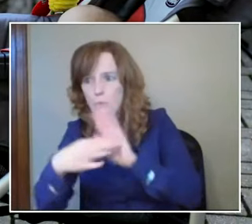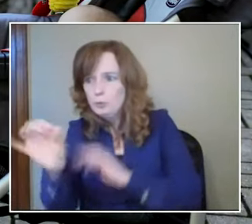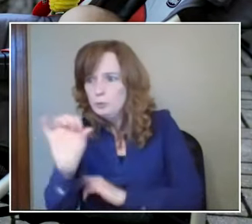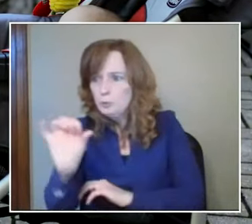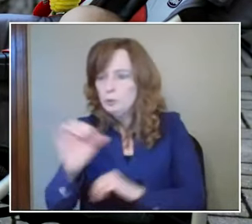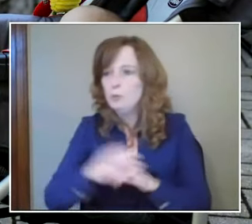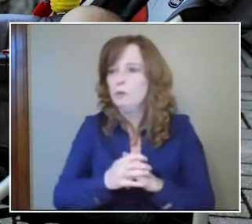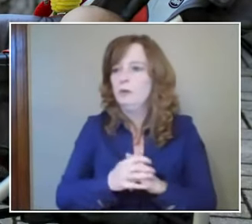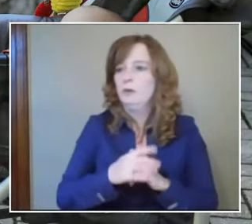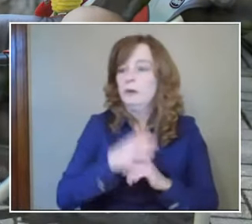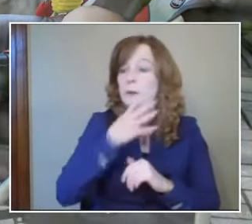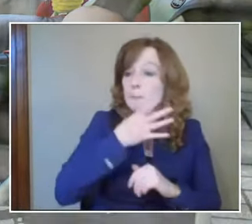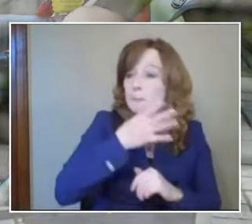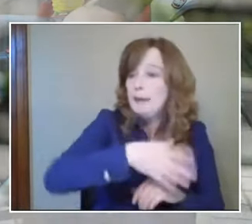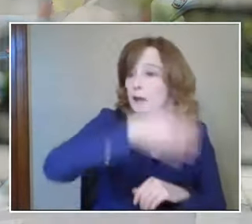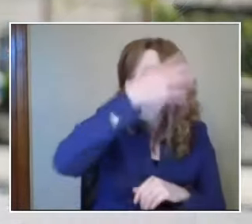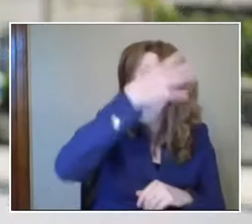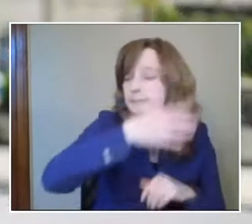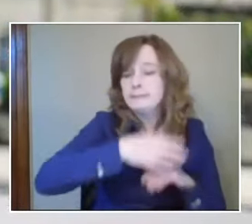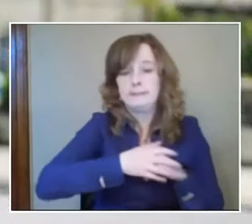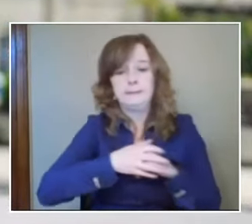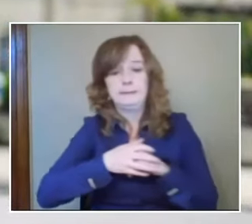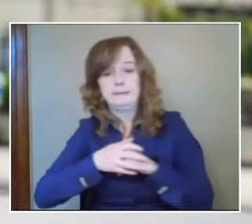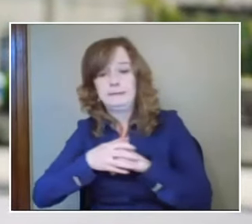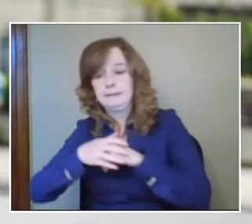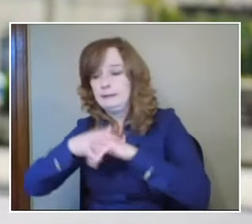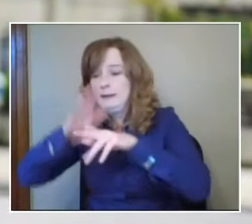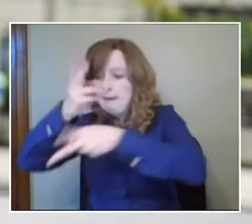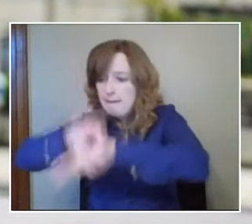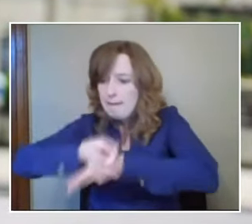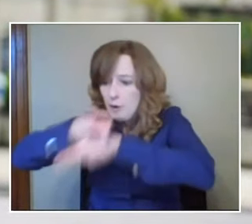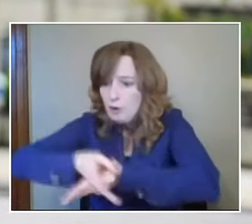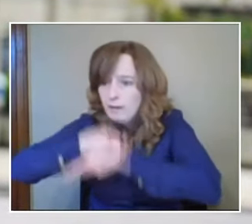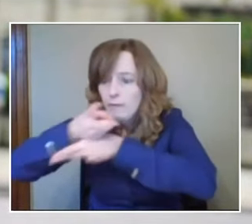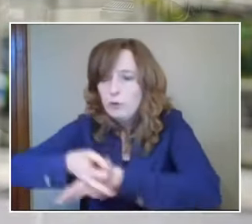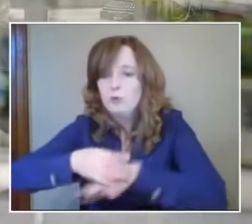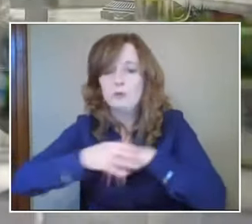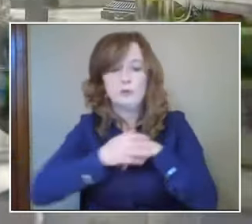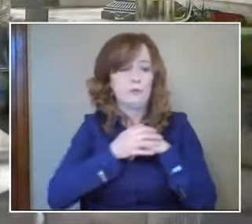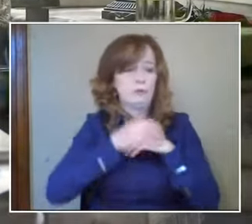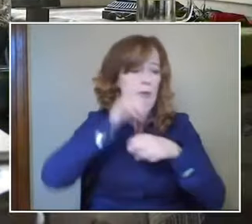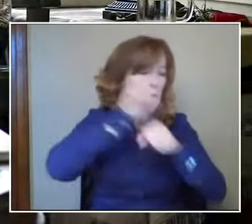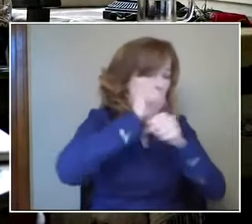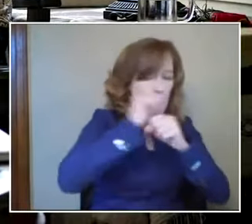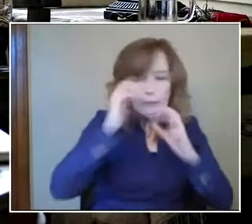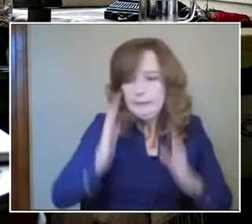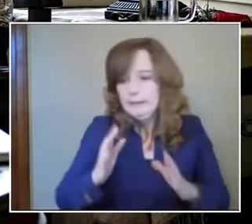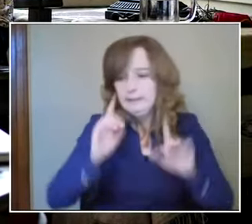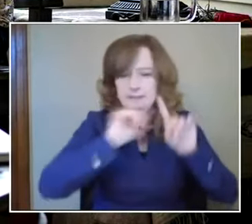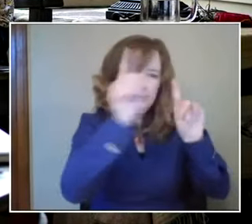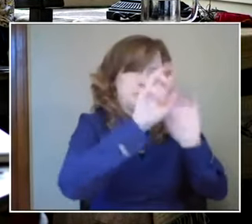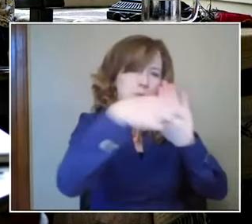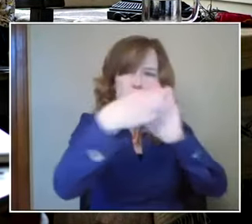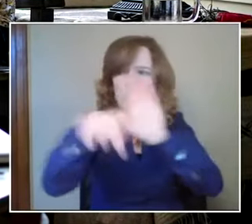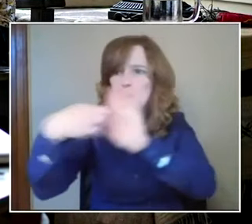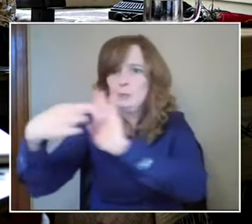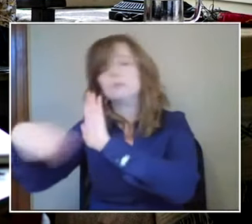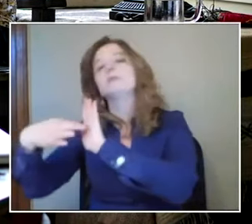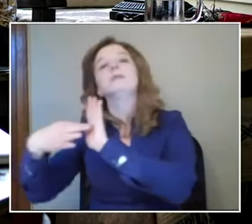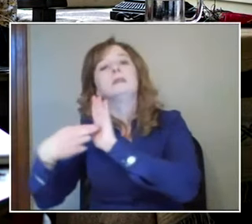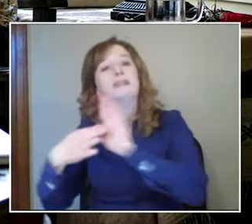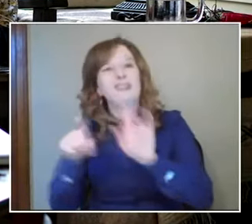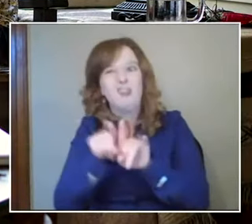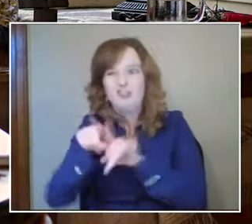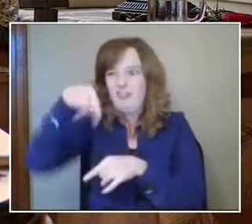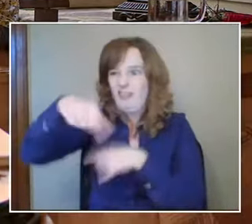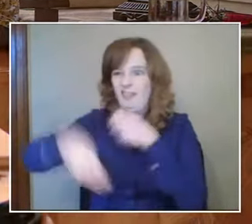your caregivers, your employees. And this year, many of you have added new roles like